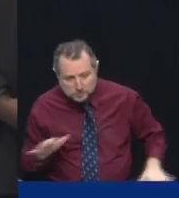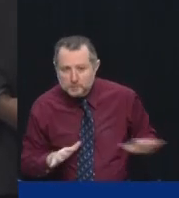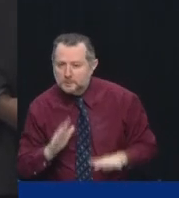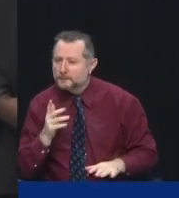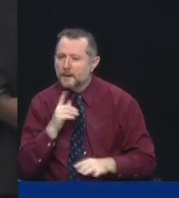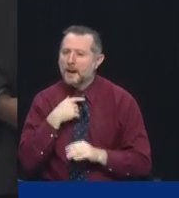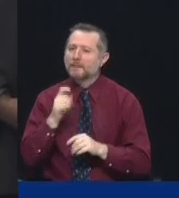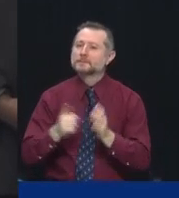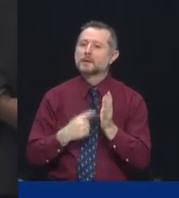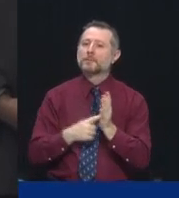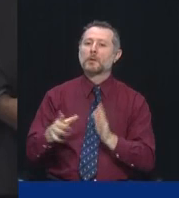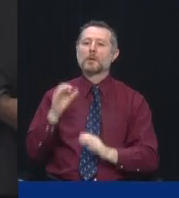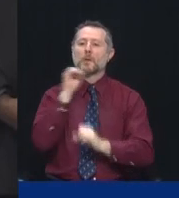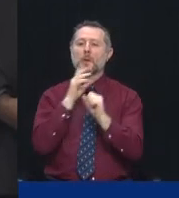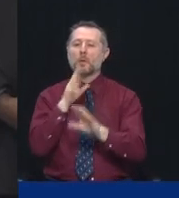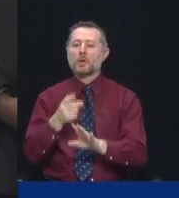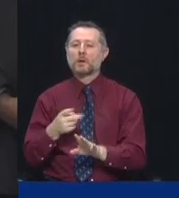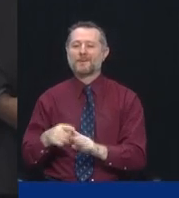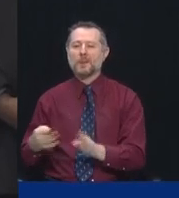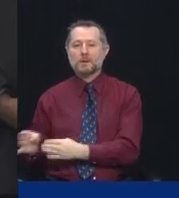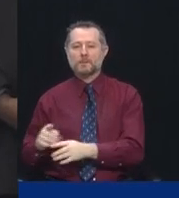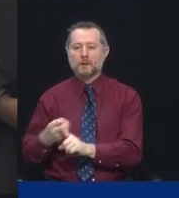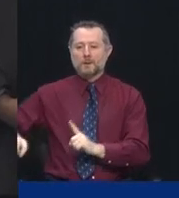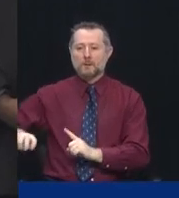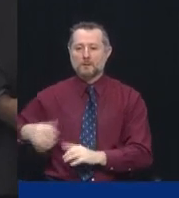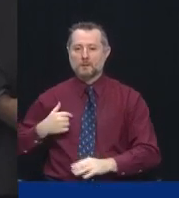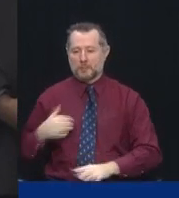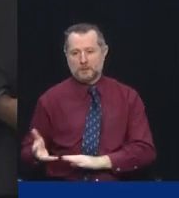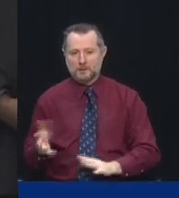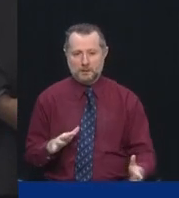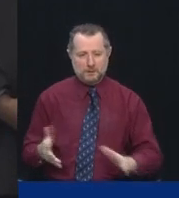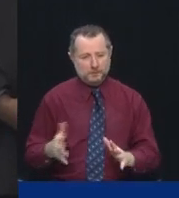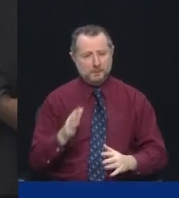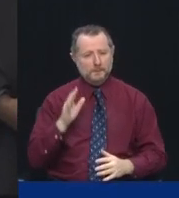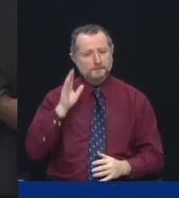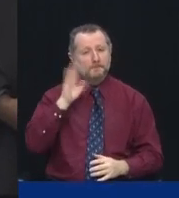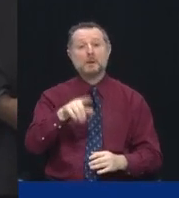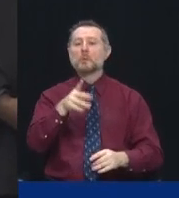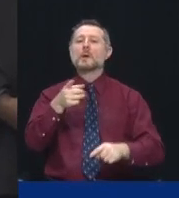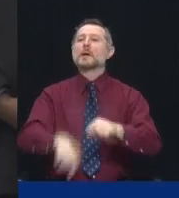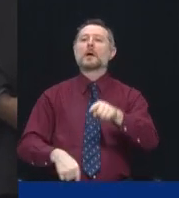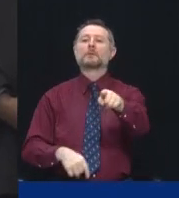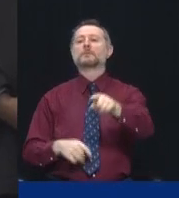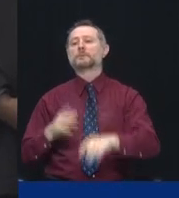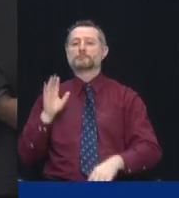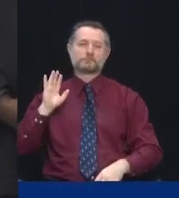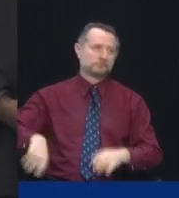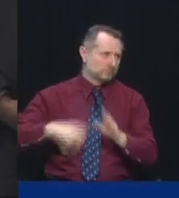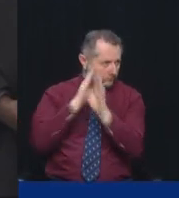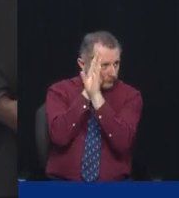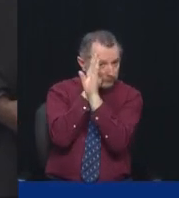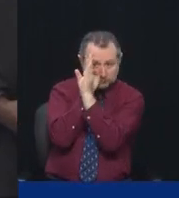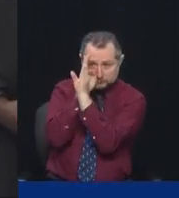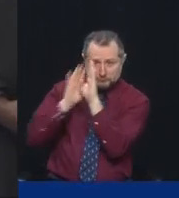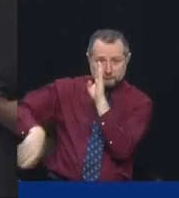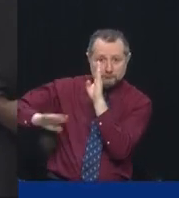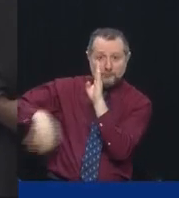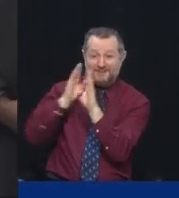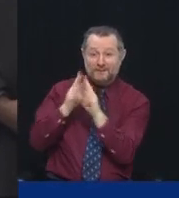tactics. Don't dismiss these variants of interest, they call them. The COVID